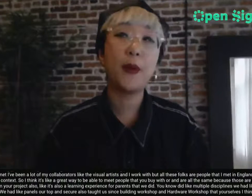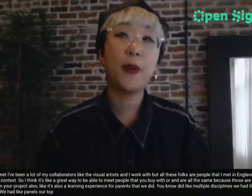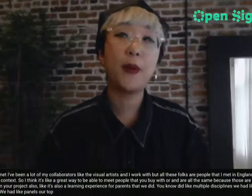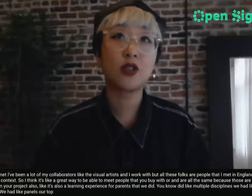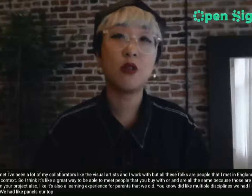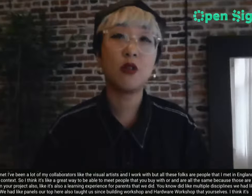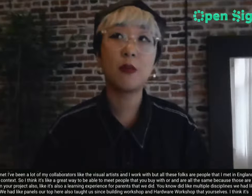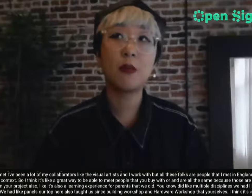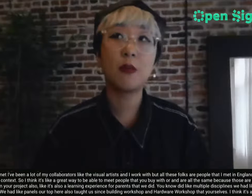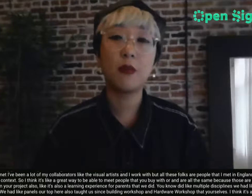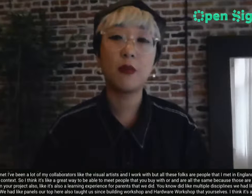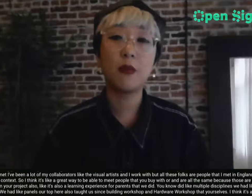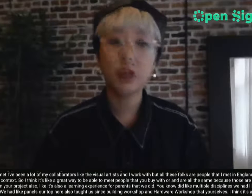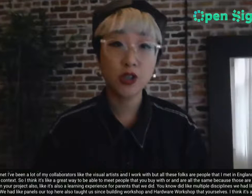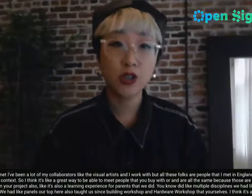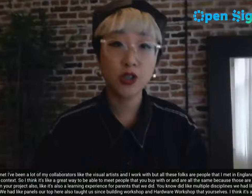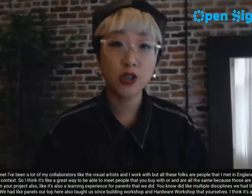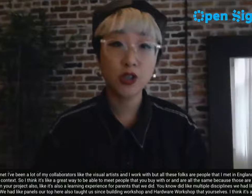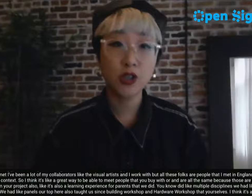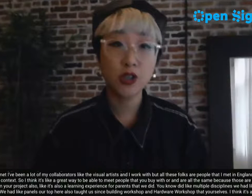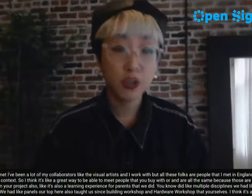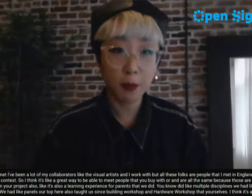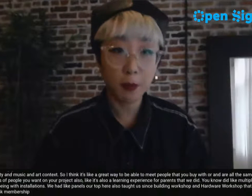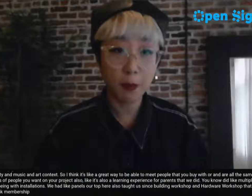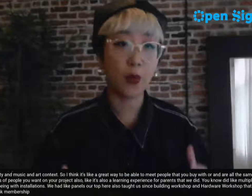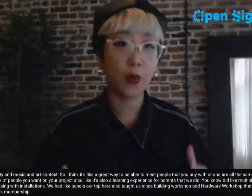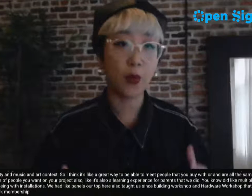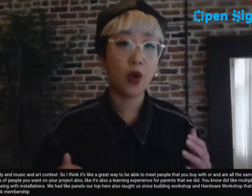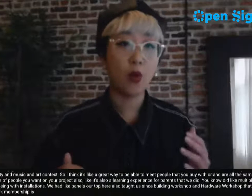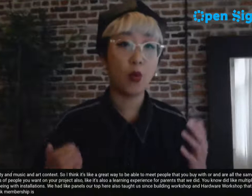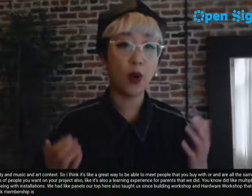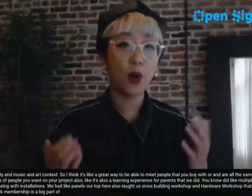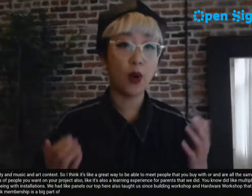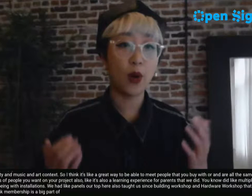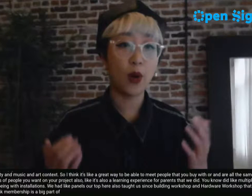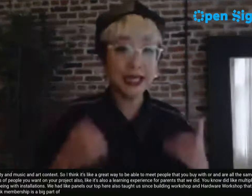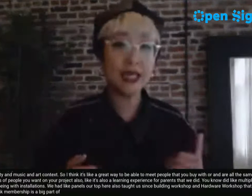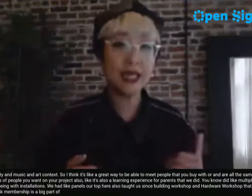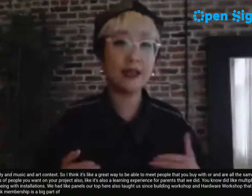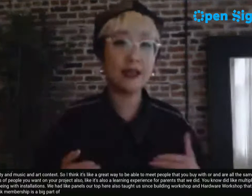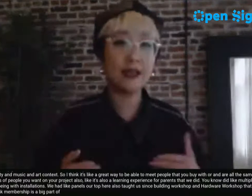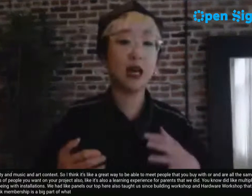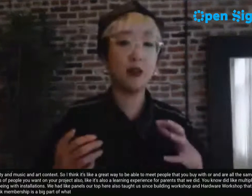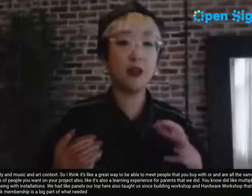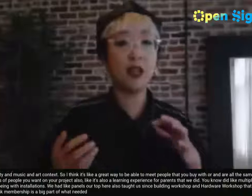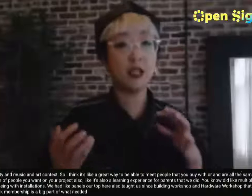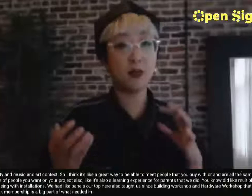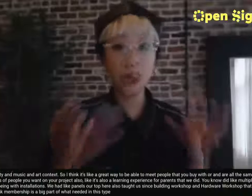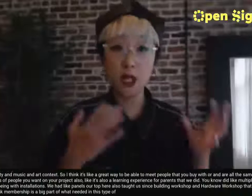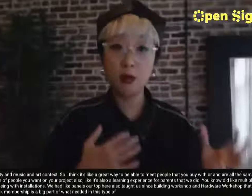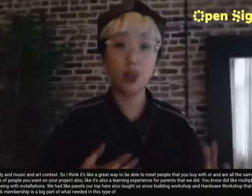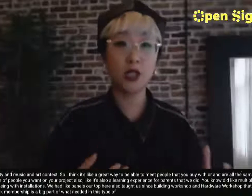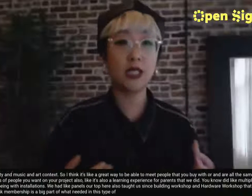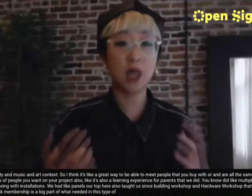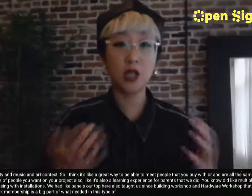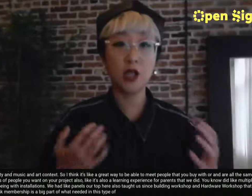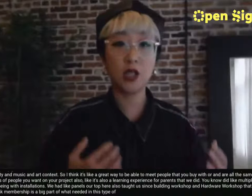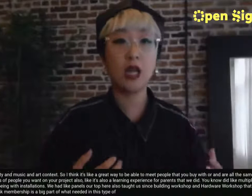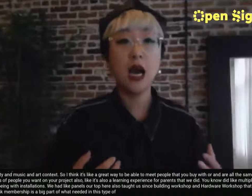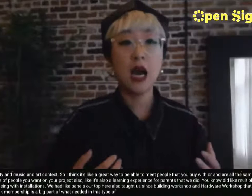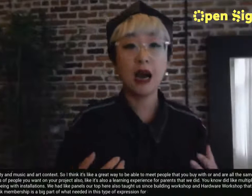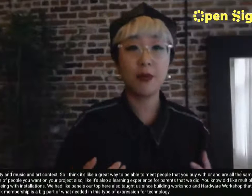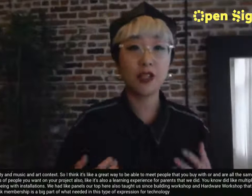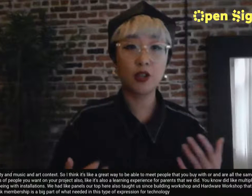it is also, I think mentorship is a big part of like what is needed in this type of, especially in emerging